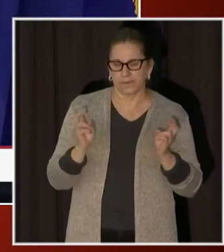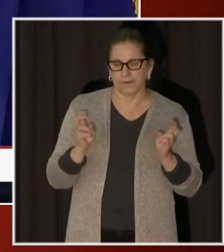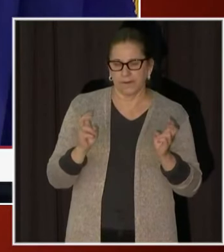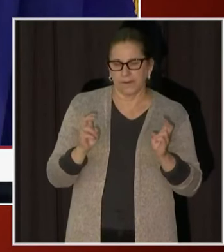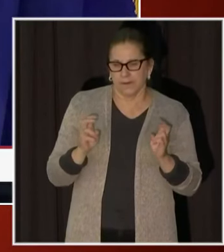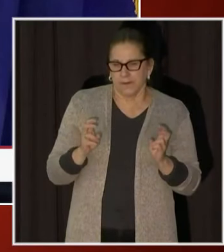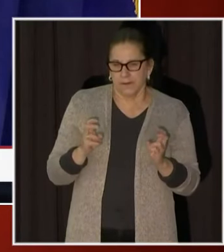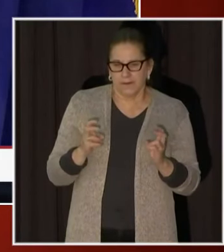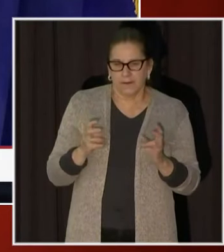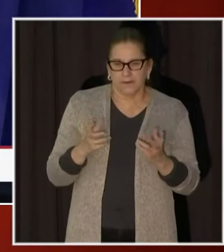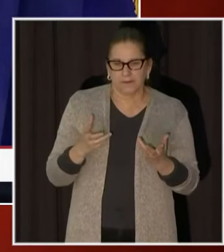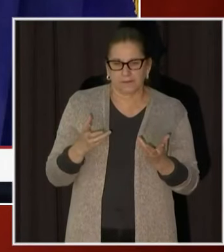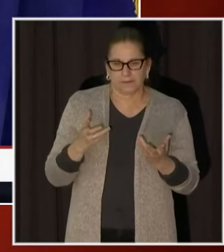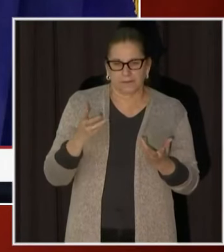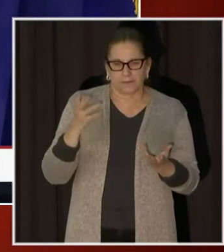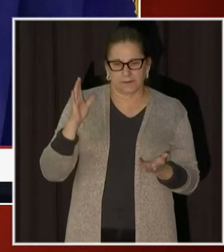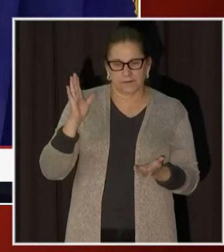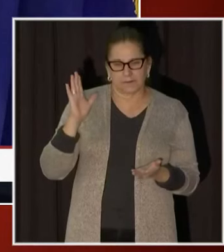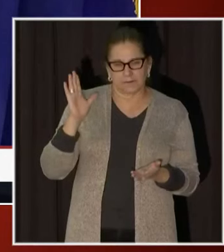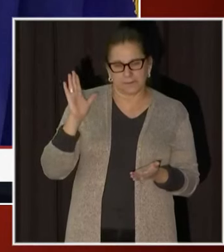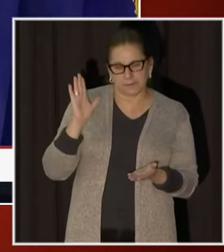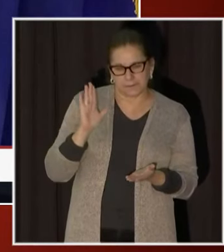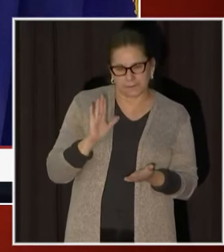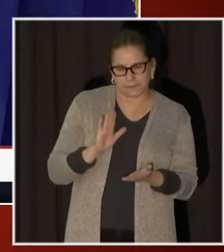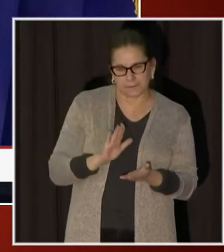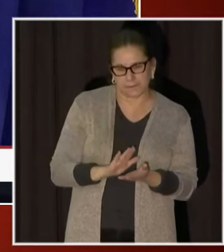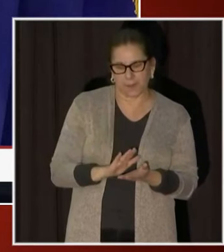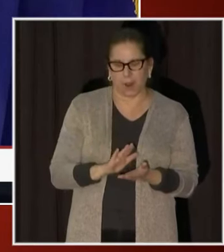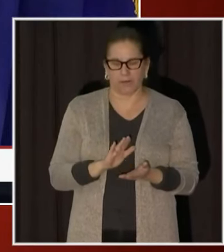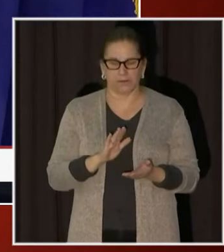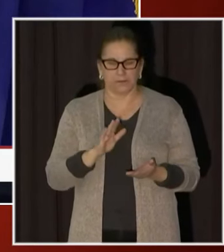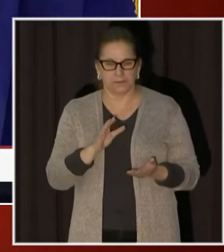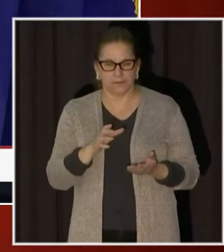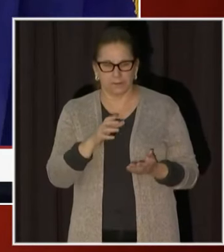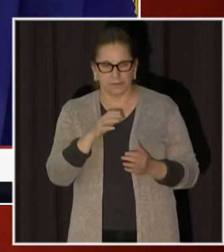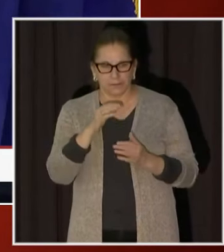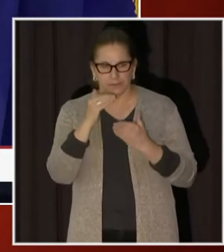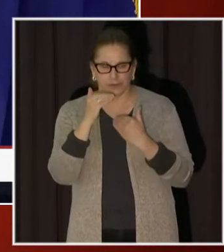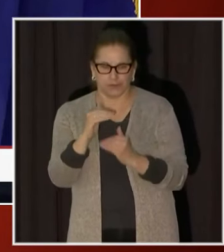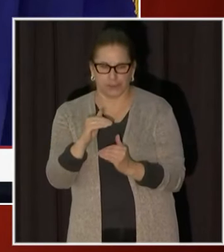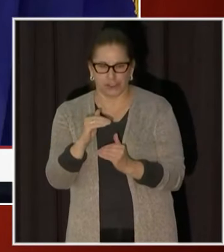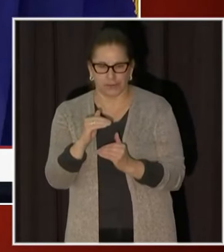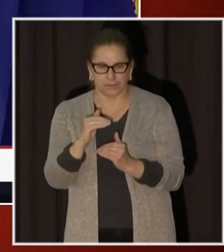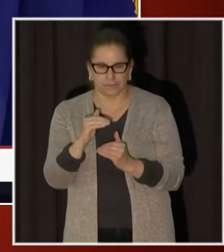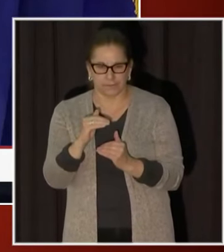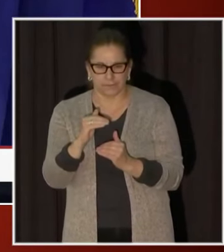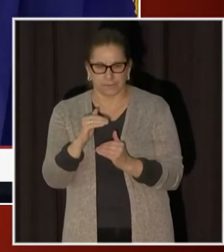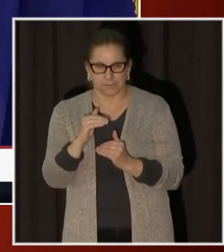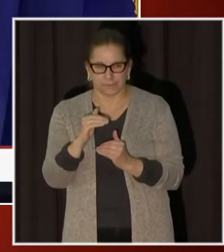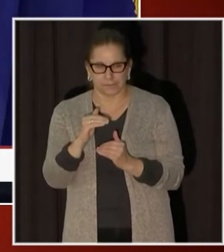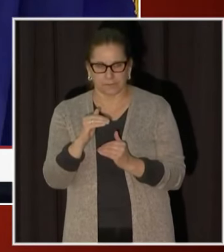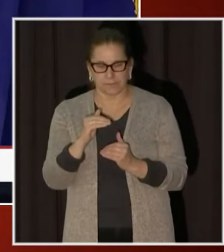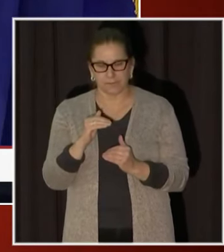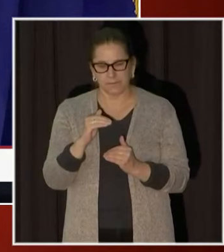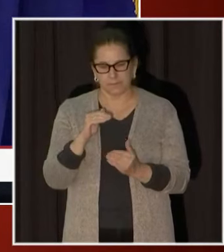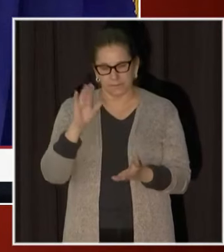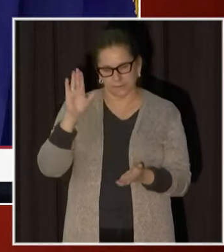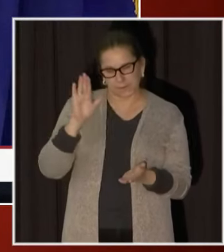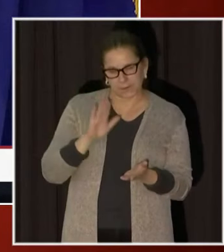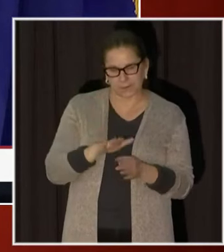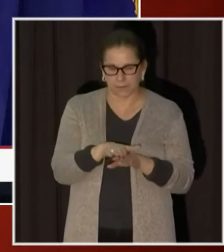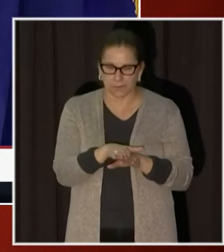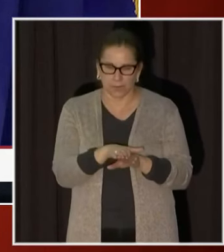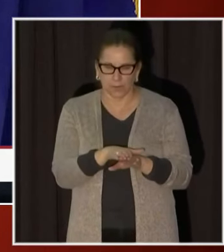way. So there are quite a number of measures, more than were at the last meeting or the last couple of meetings. I don't have a